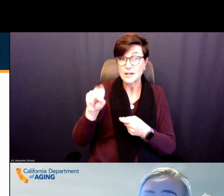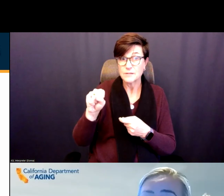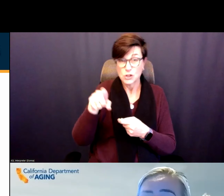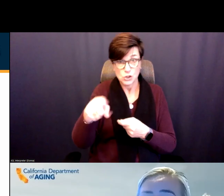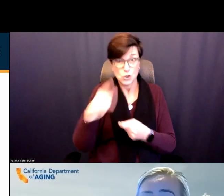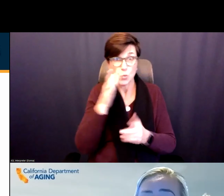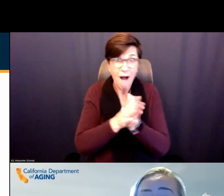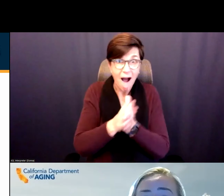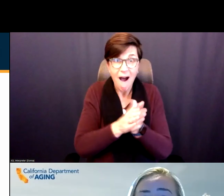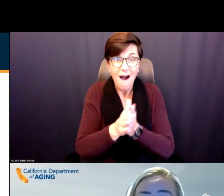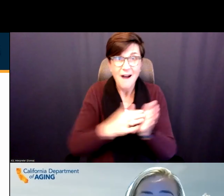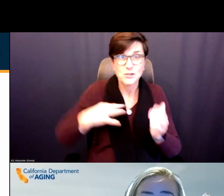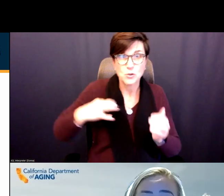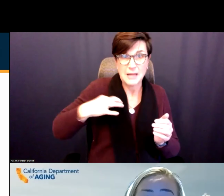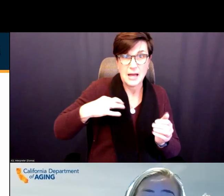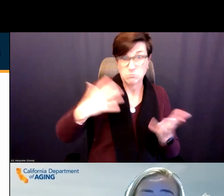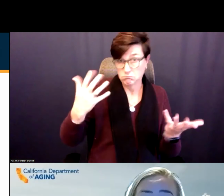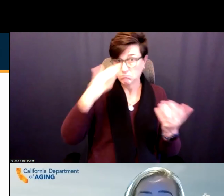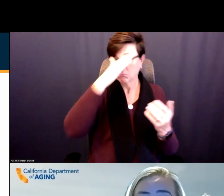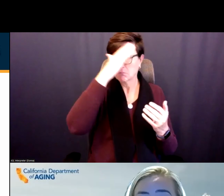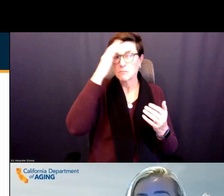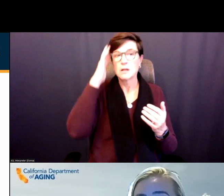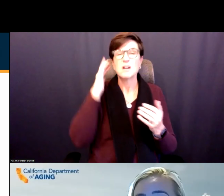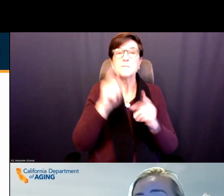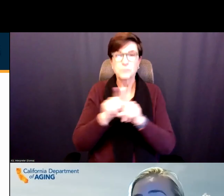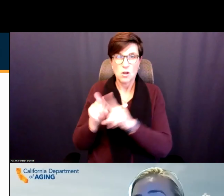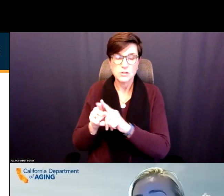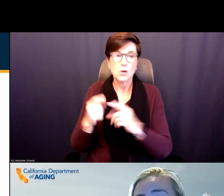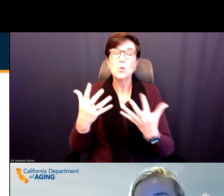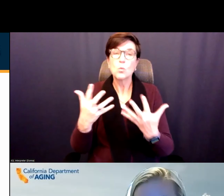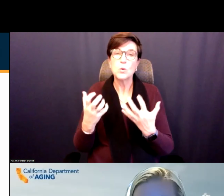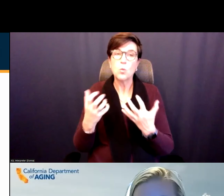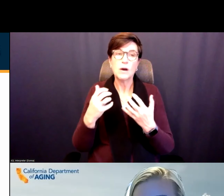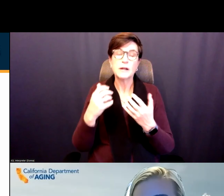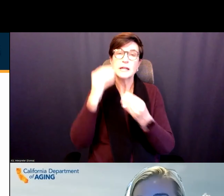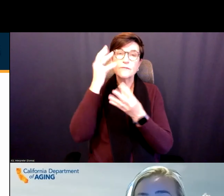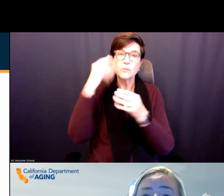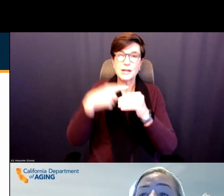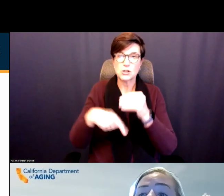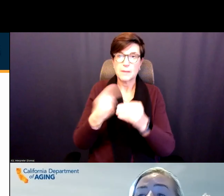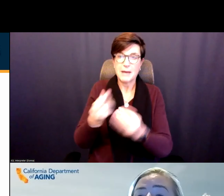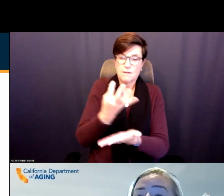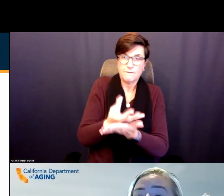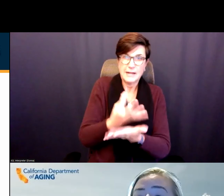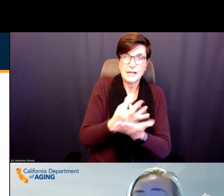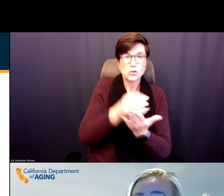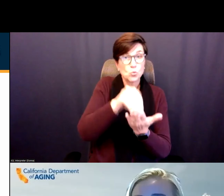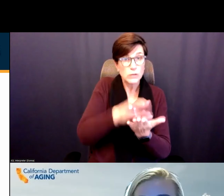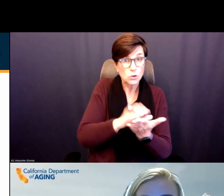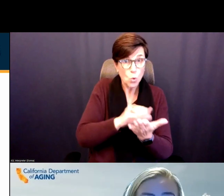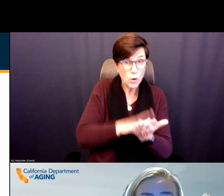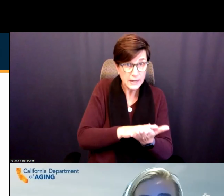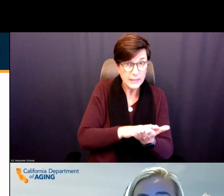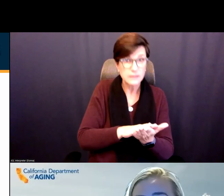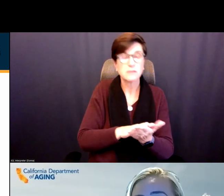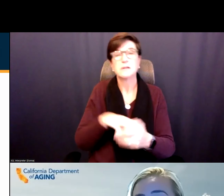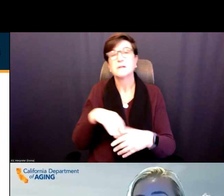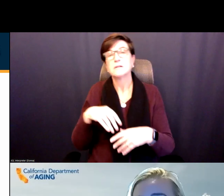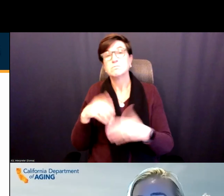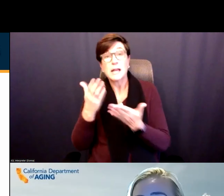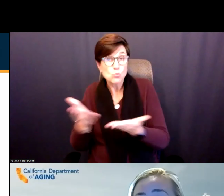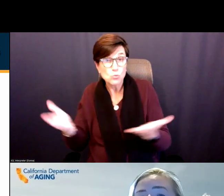administrative and fiscal reporting, as well as want to get some insights on grantee activities and resources. The questions that you